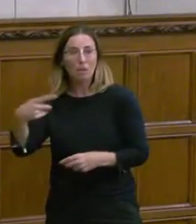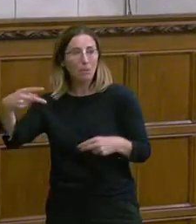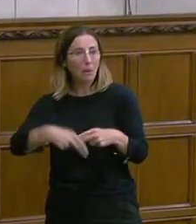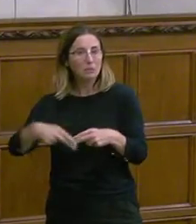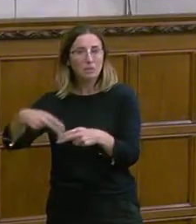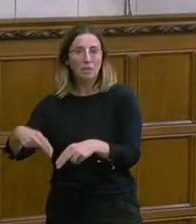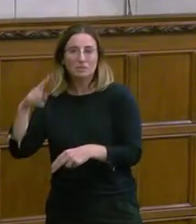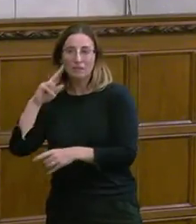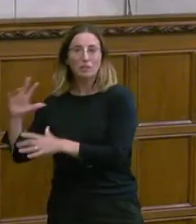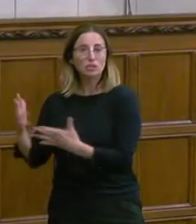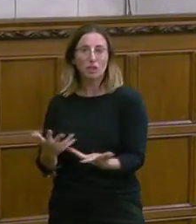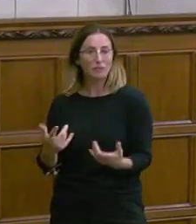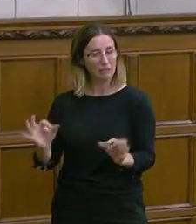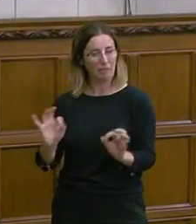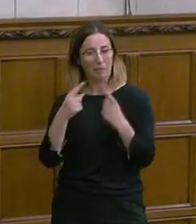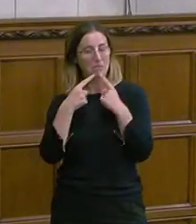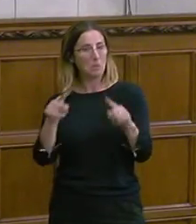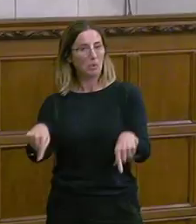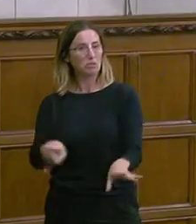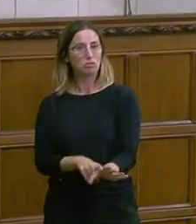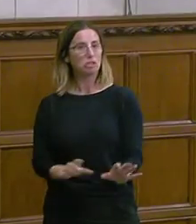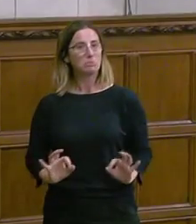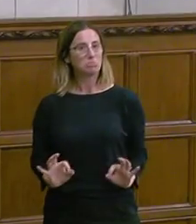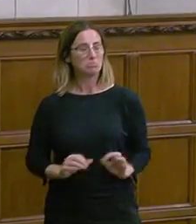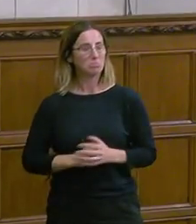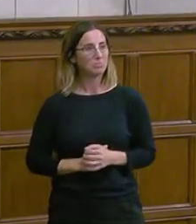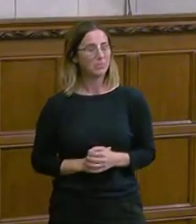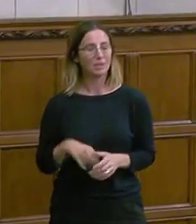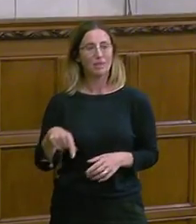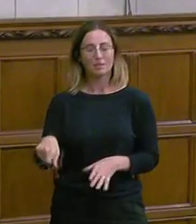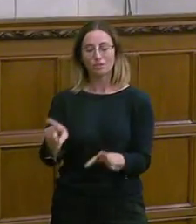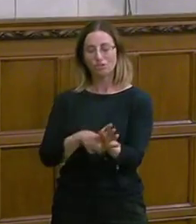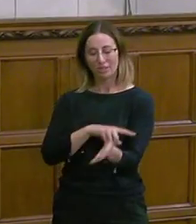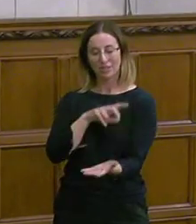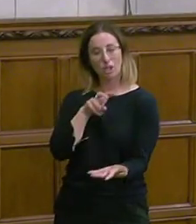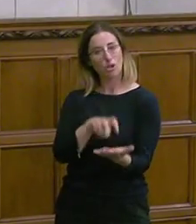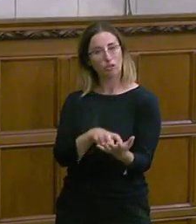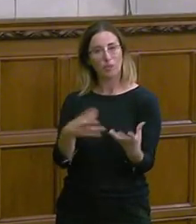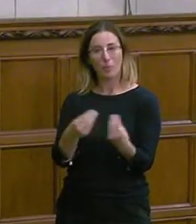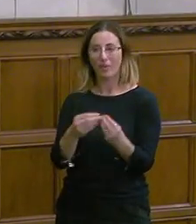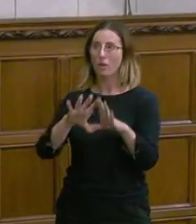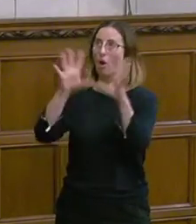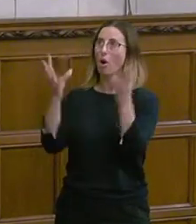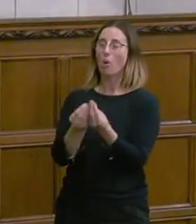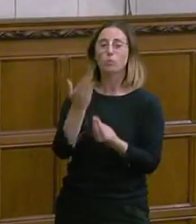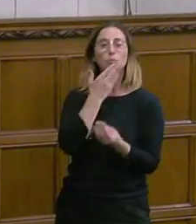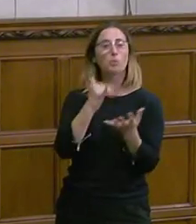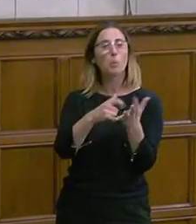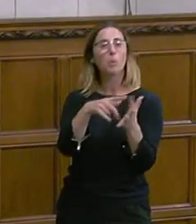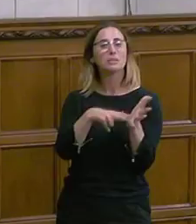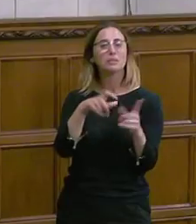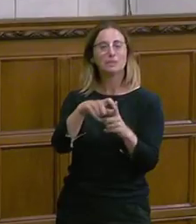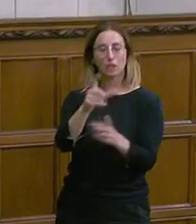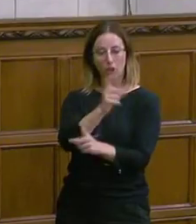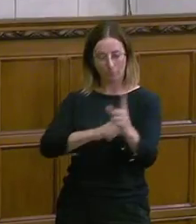year. This year, we have contracted with the whole school SEND consortium to deliver a 2-year programme to